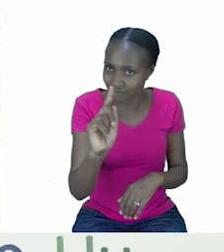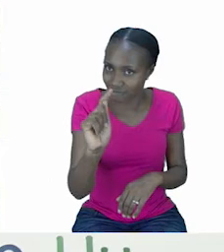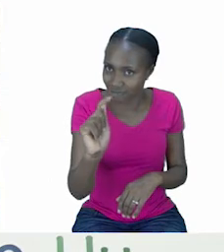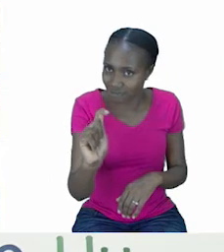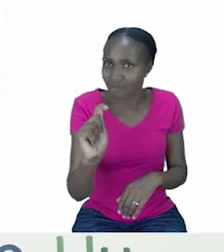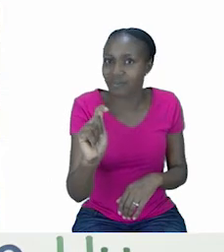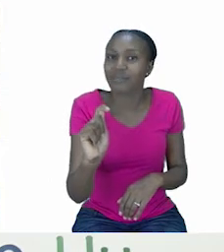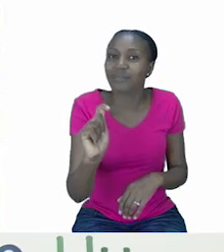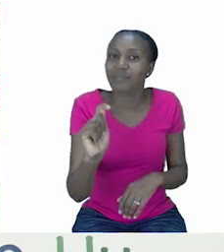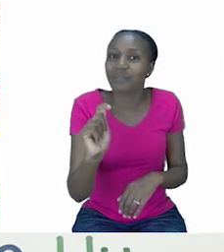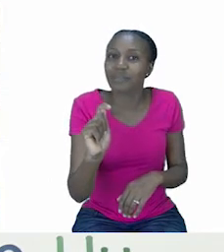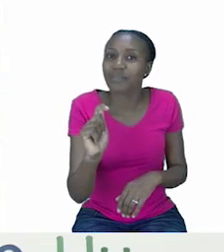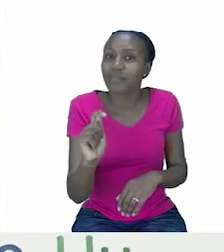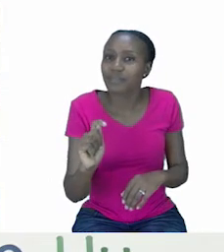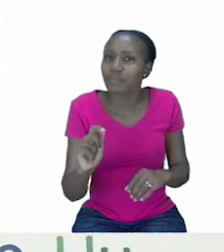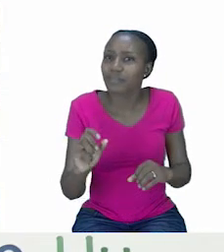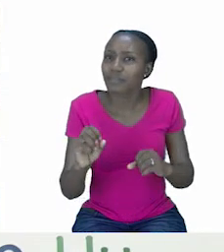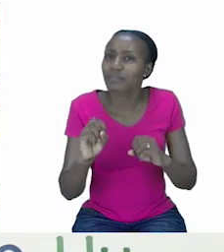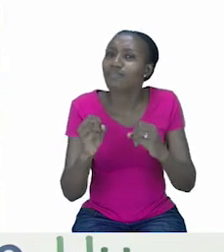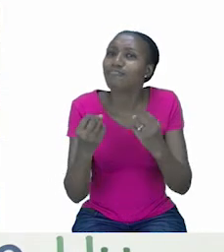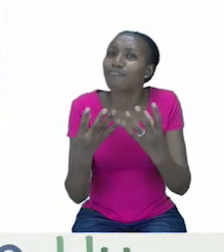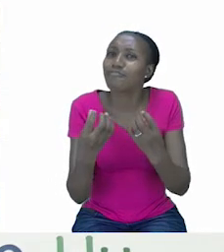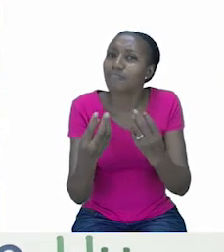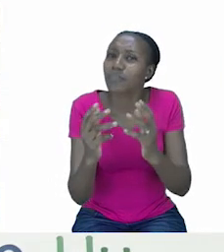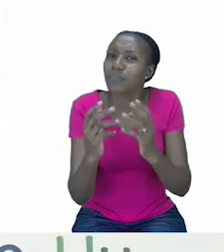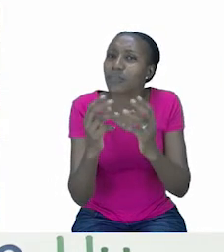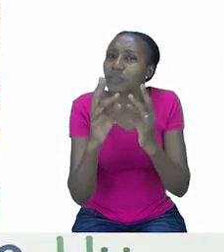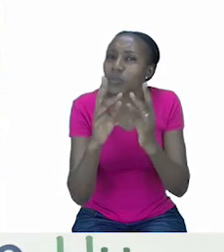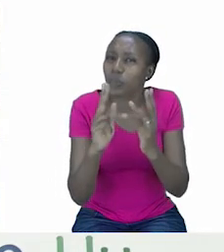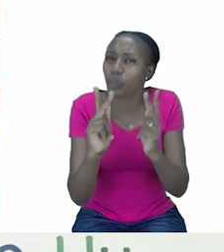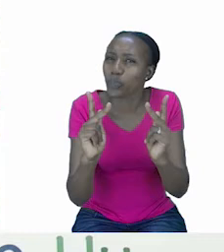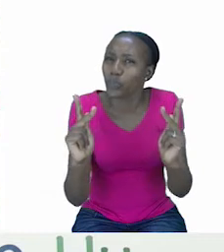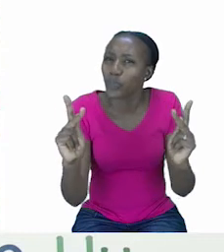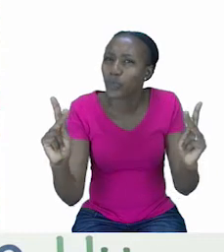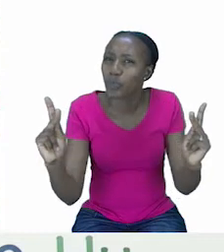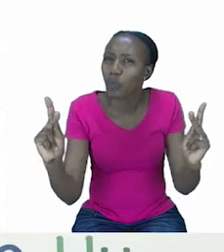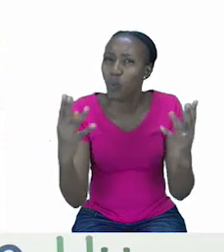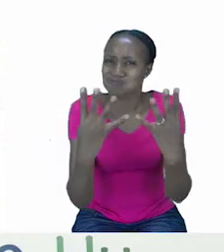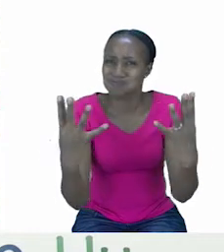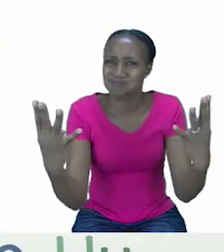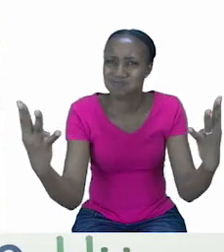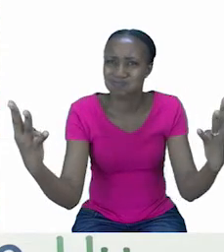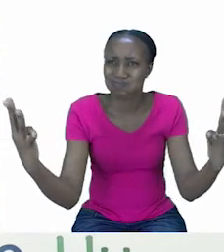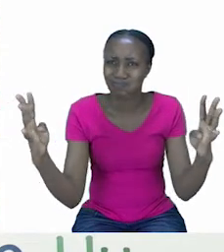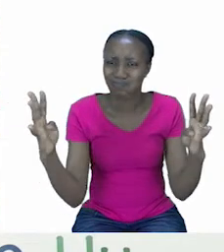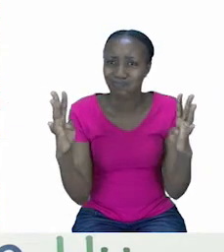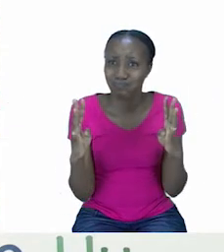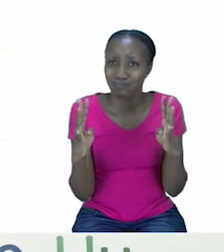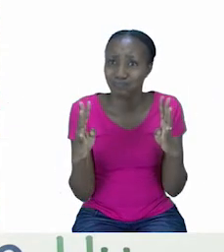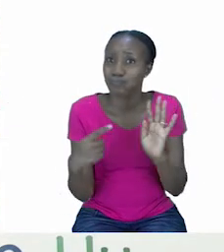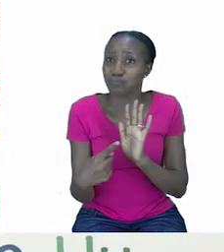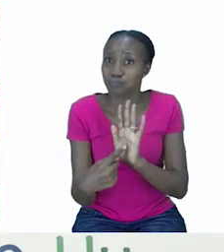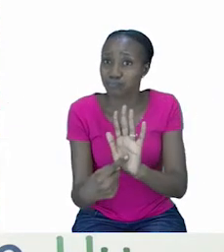then we have, when we have many people and we are pointing in the direction